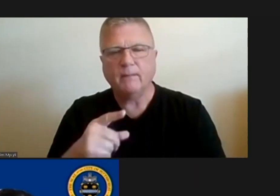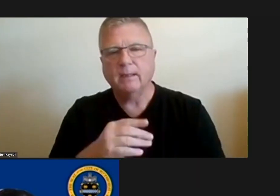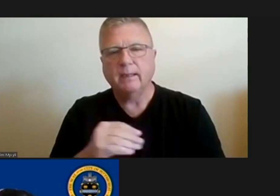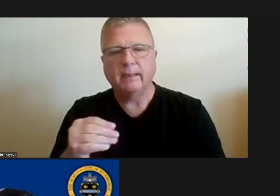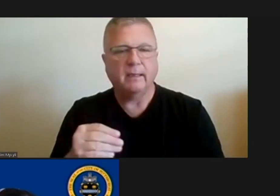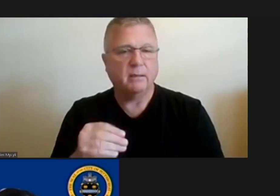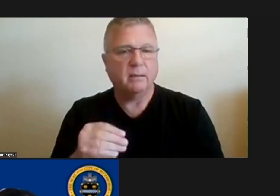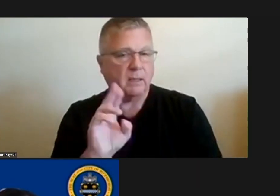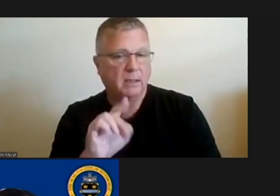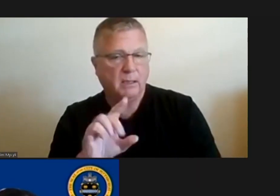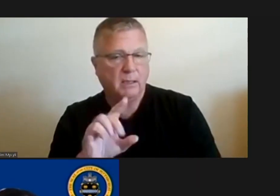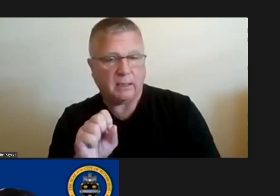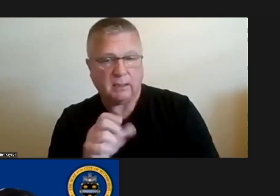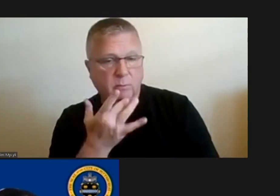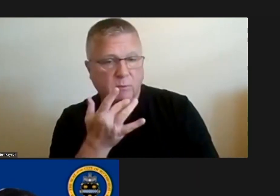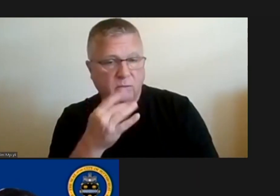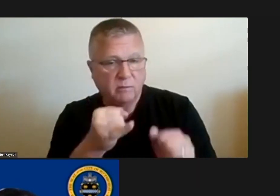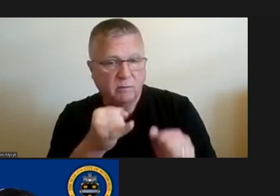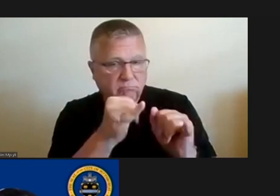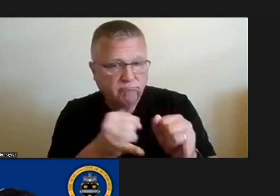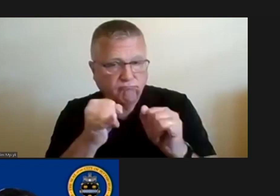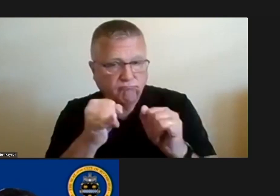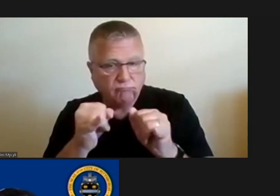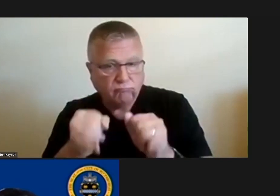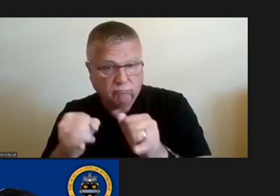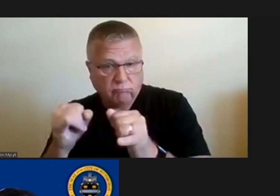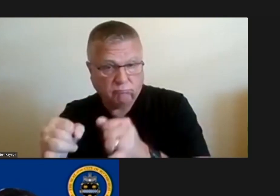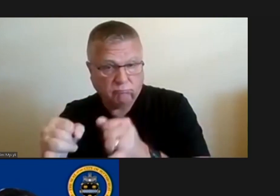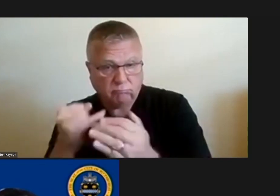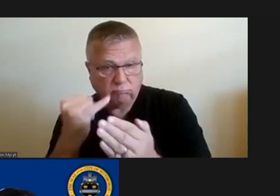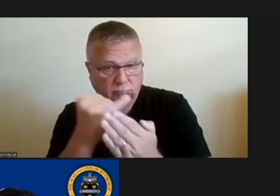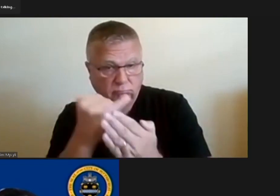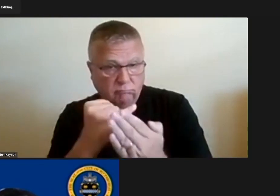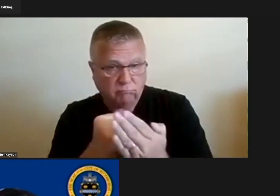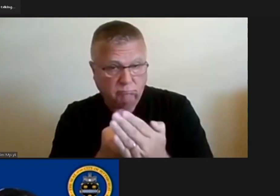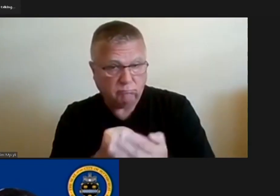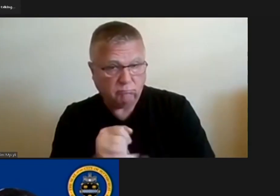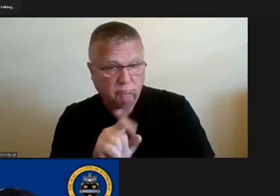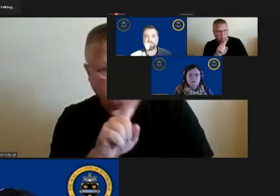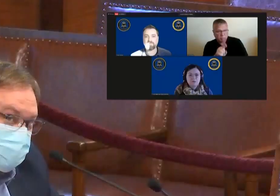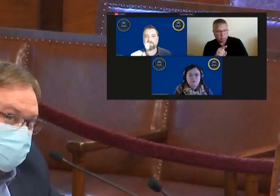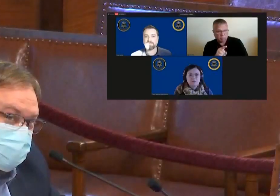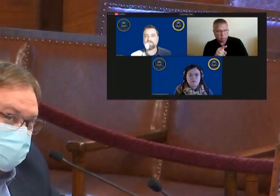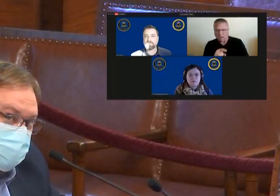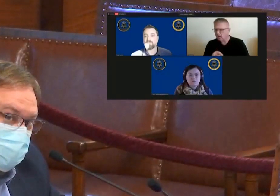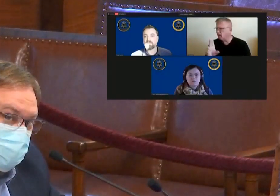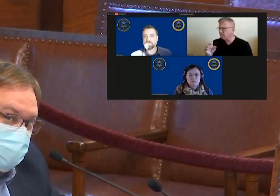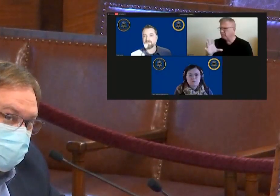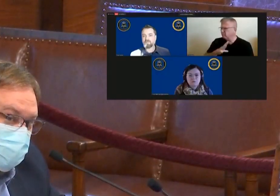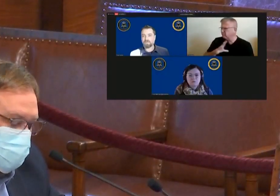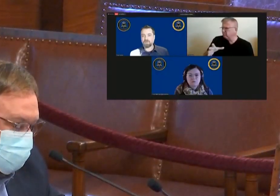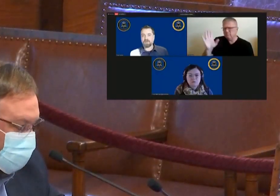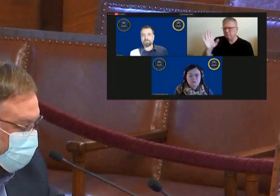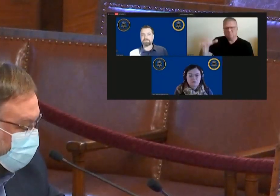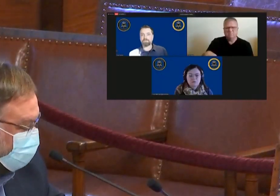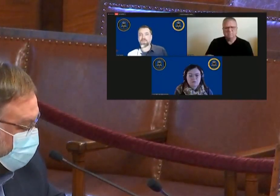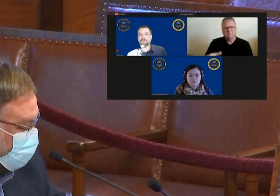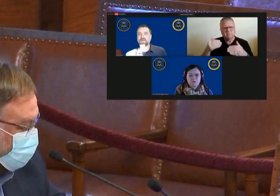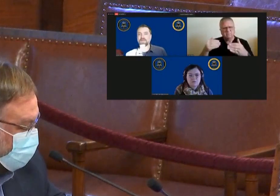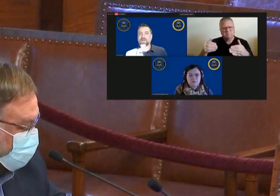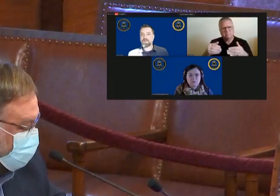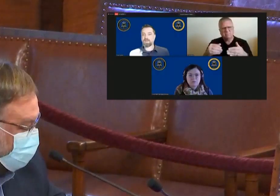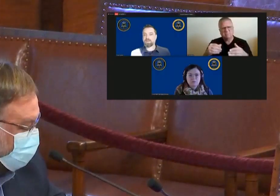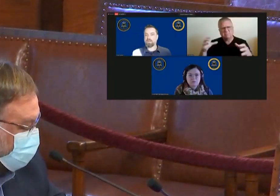unless you'd prefer to have individual items. No, that's fine. Why don't you just go right through them all? Because